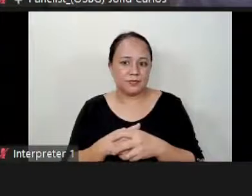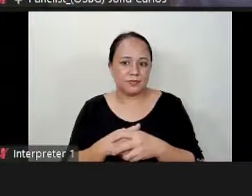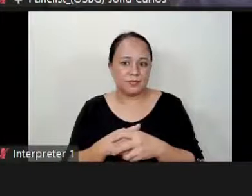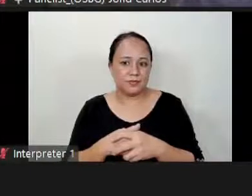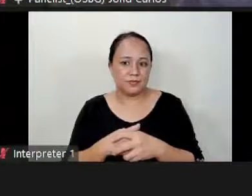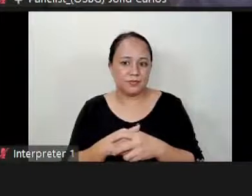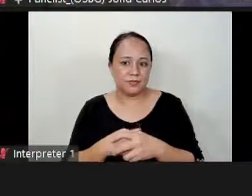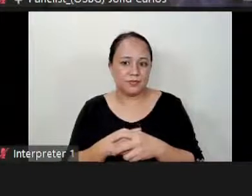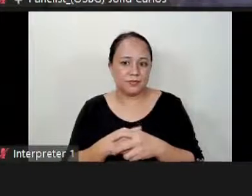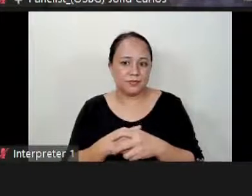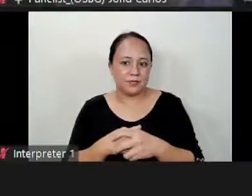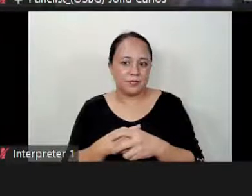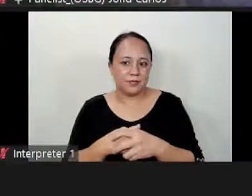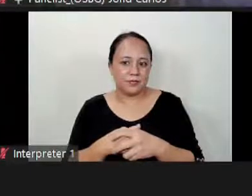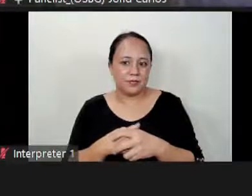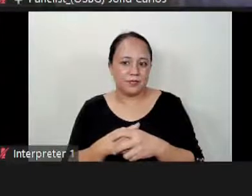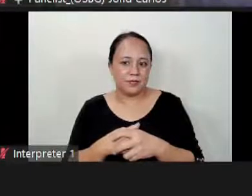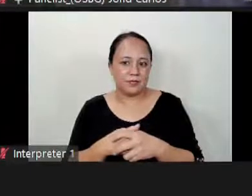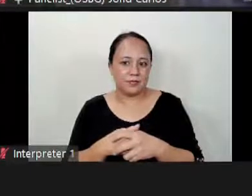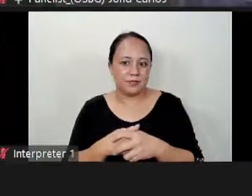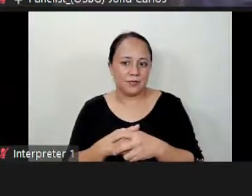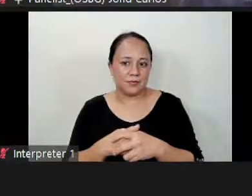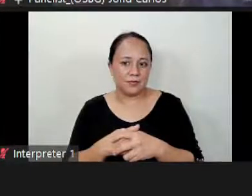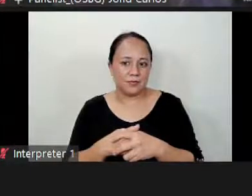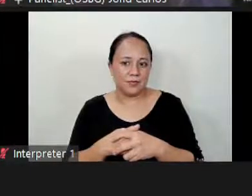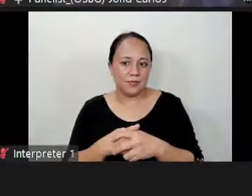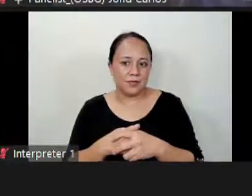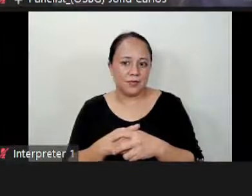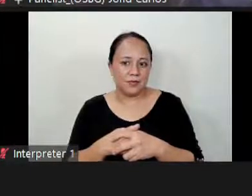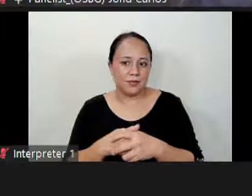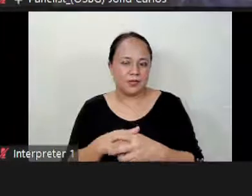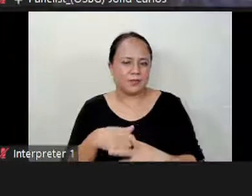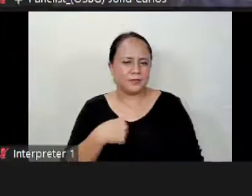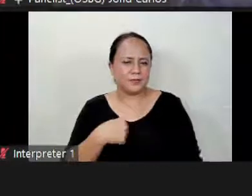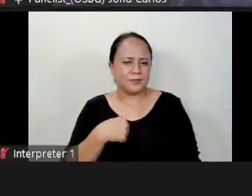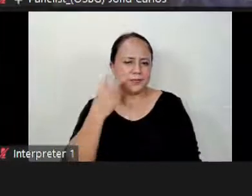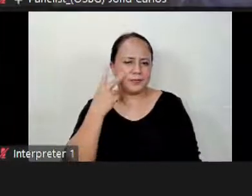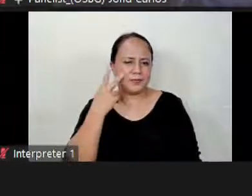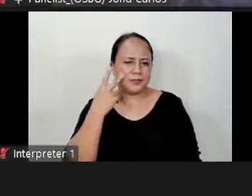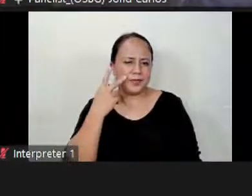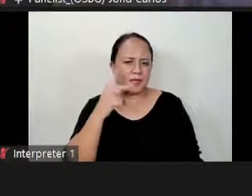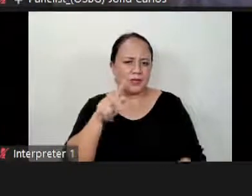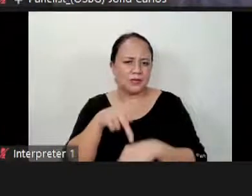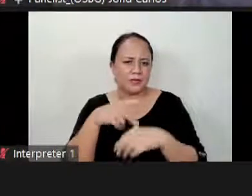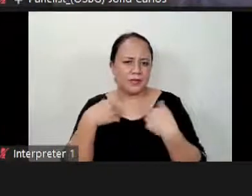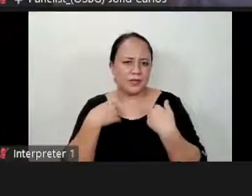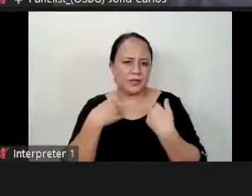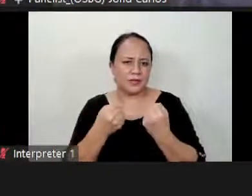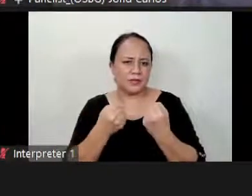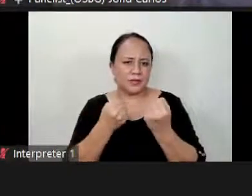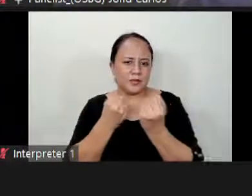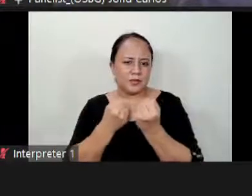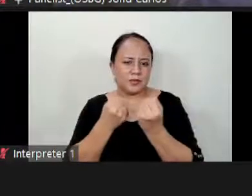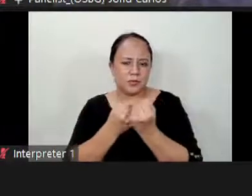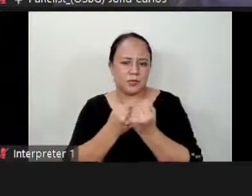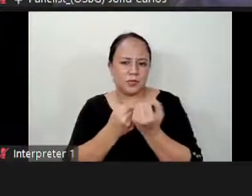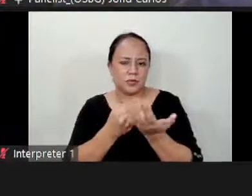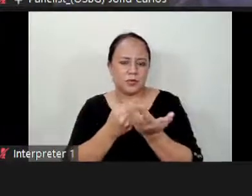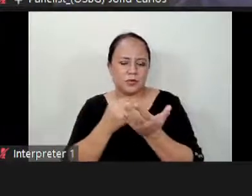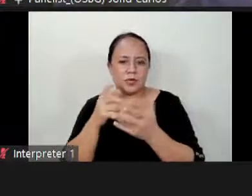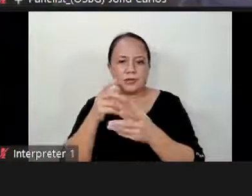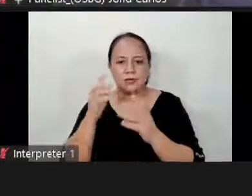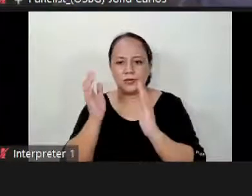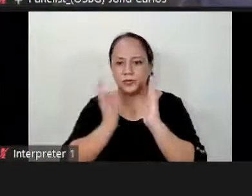I do not yet see that PhilHealth can support fee for service na